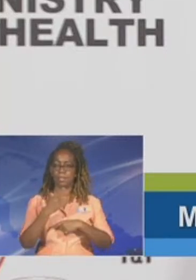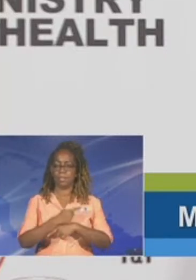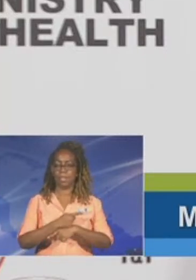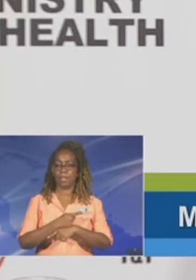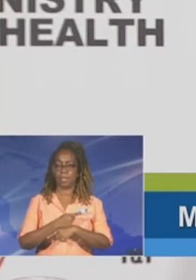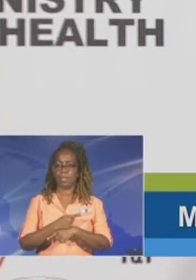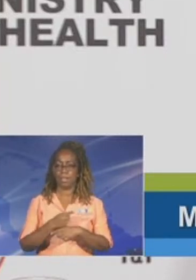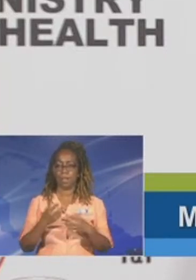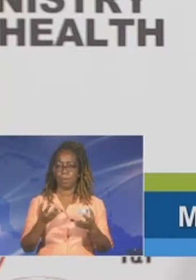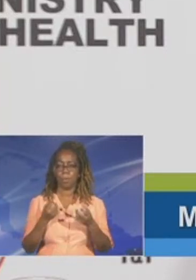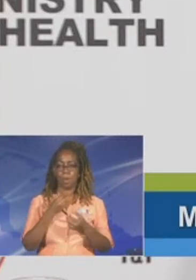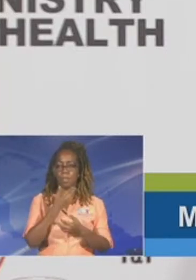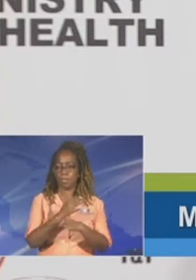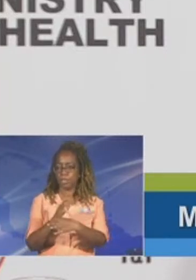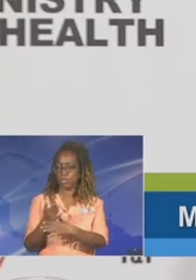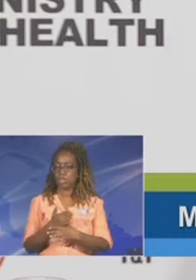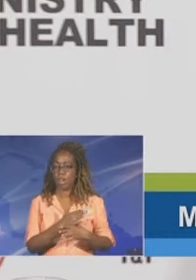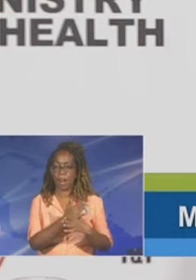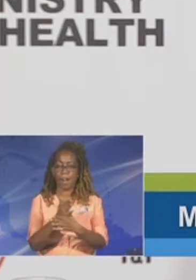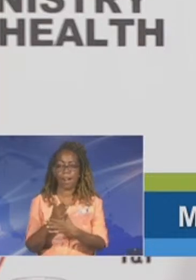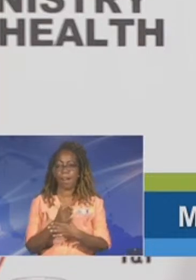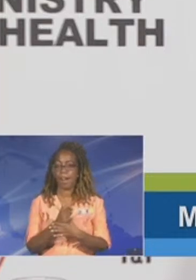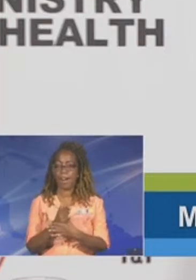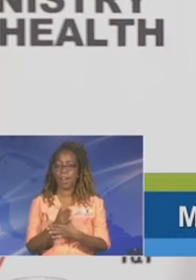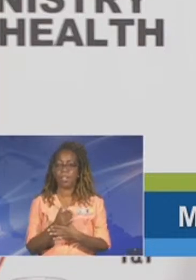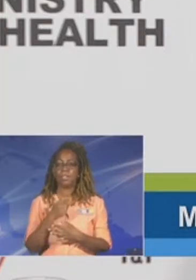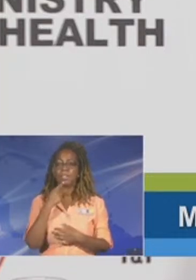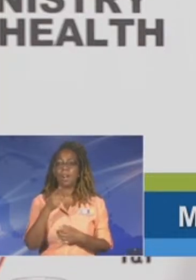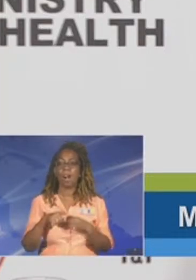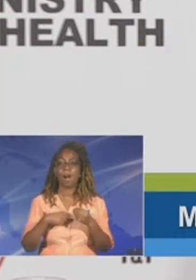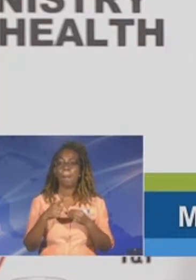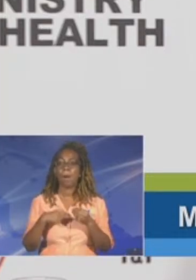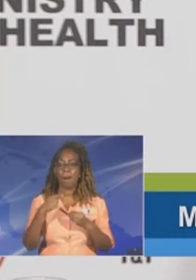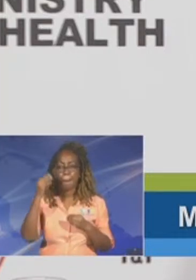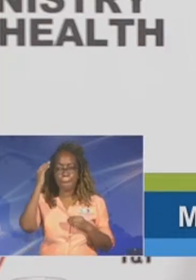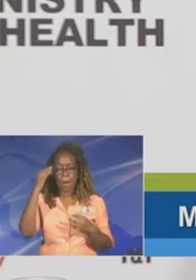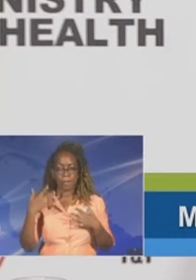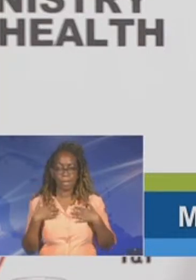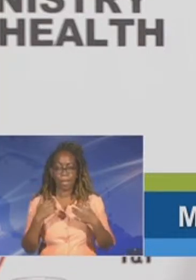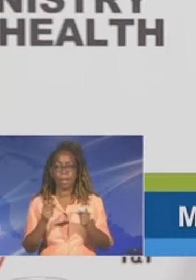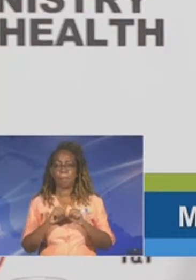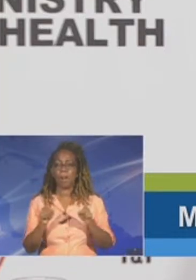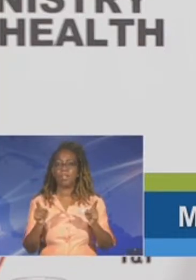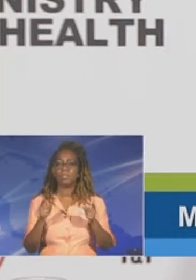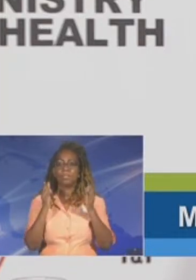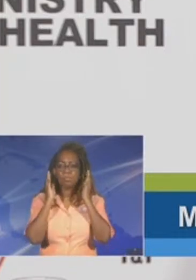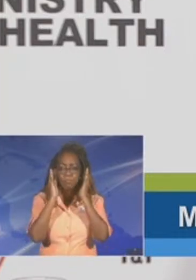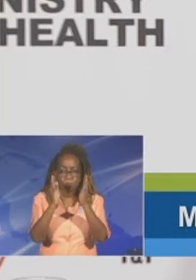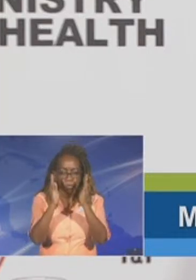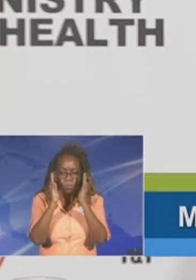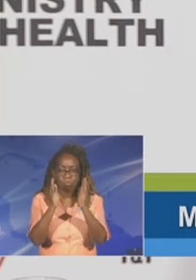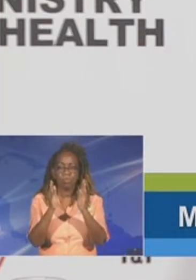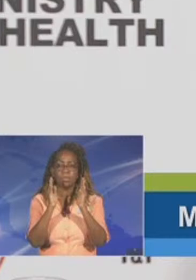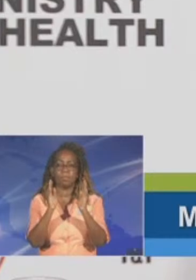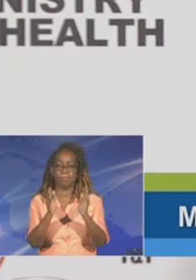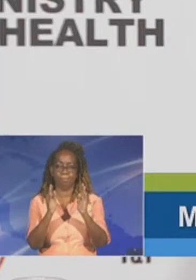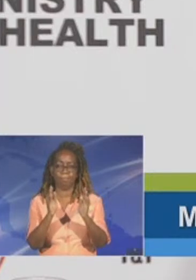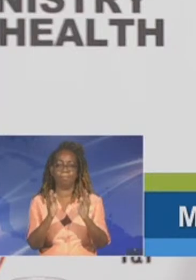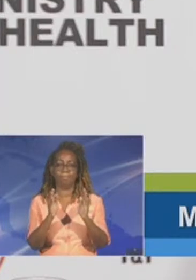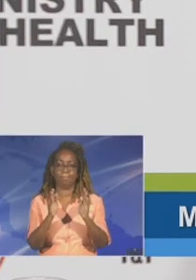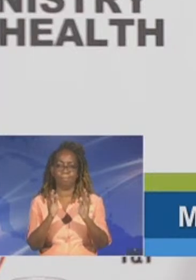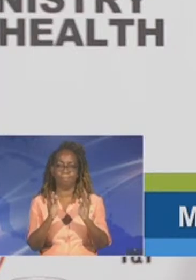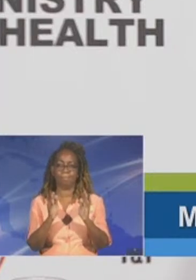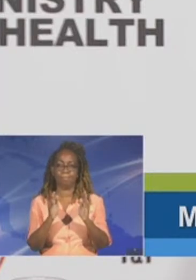to share a little bit with you about mental health, but specifically focusing a bit on the issue